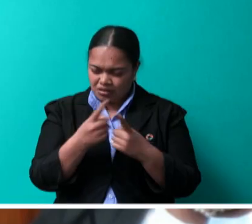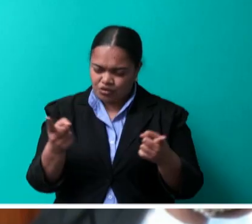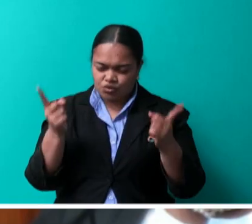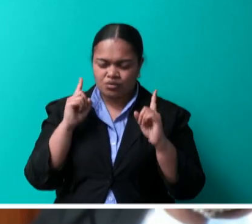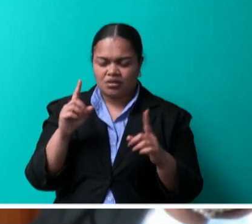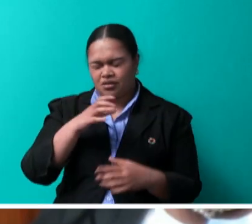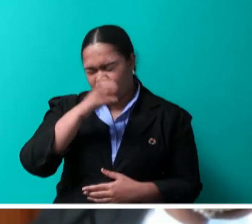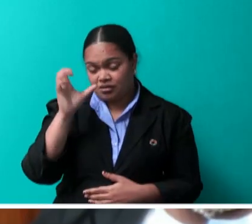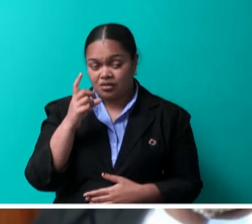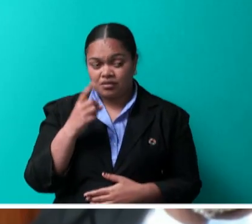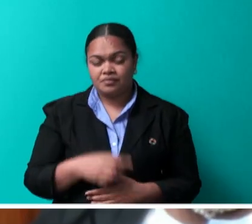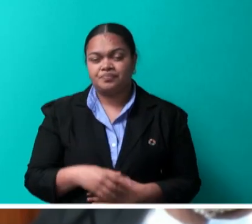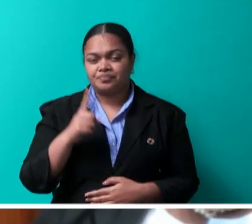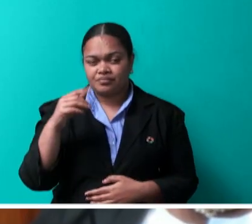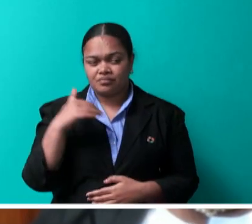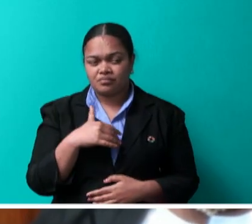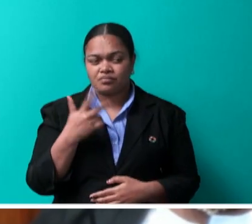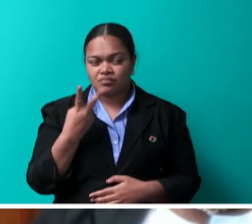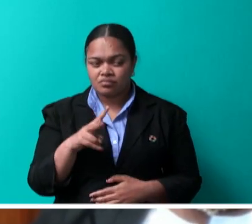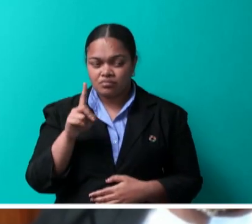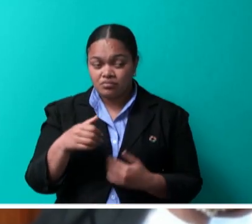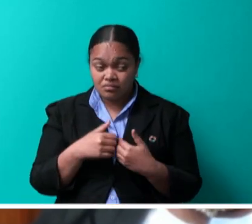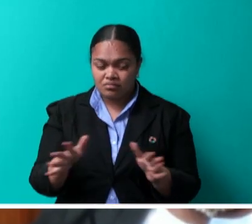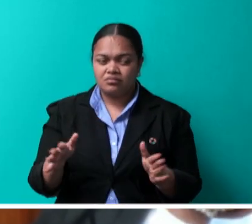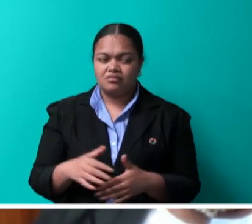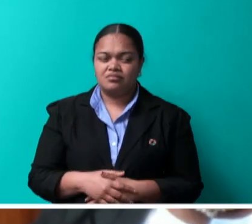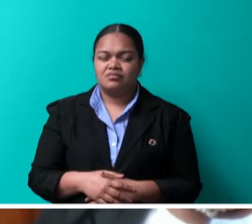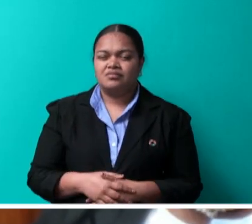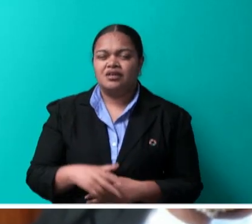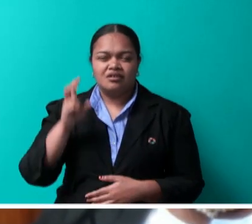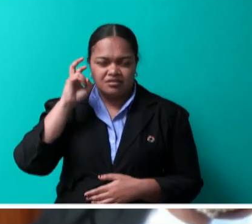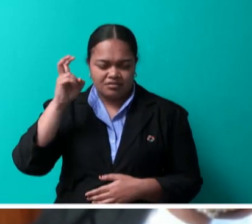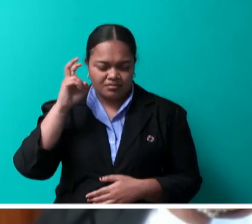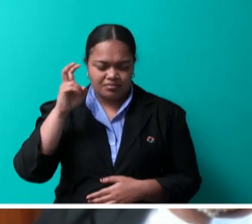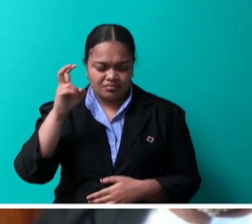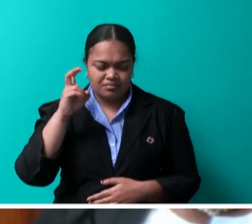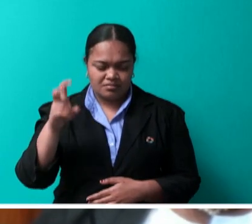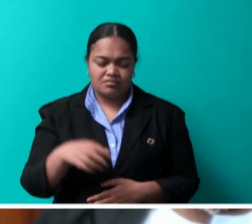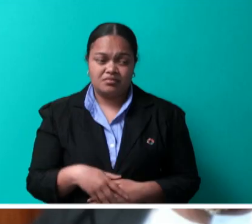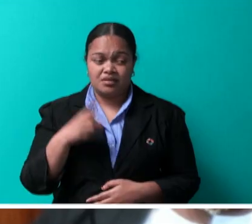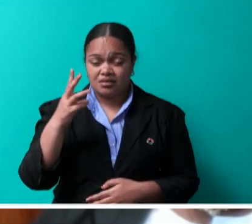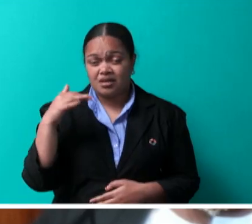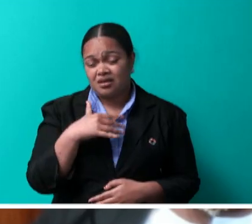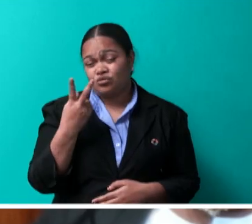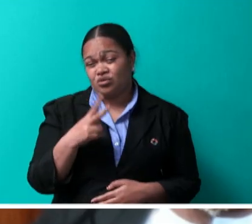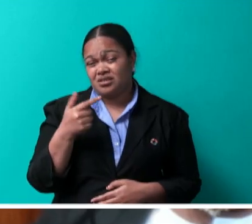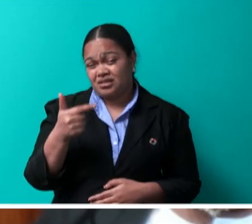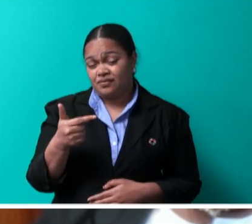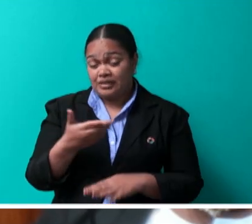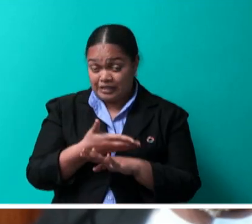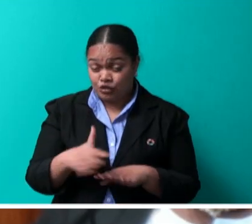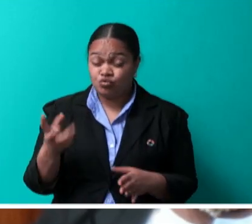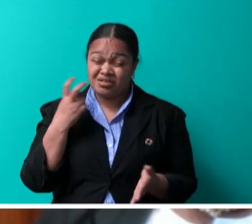and 121 medical graduates are expected to begin internship training, while 327 newly